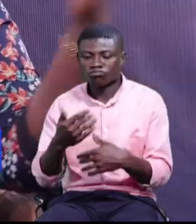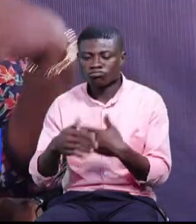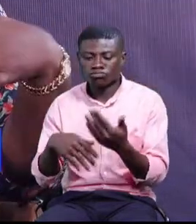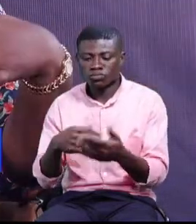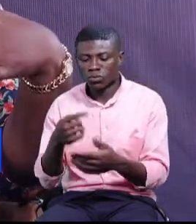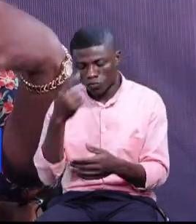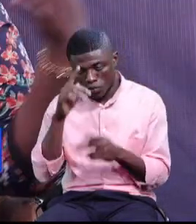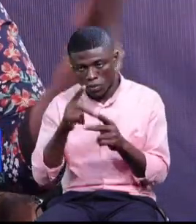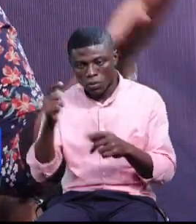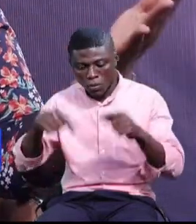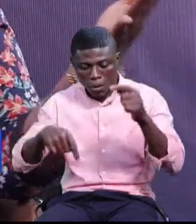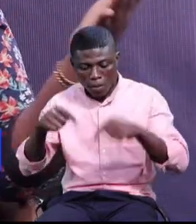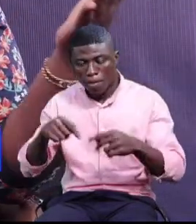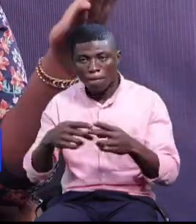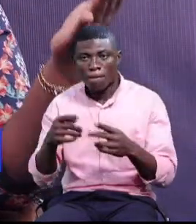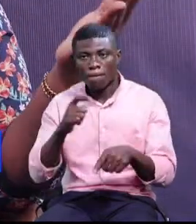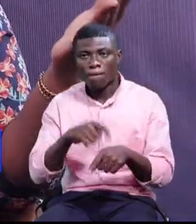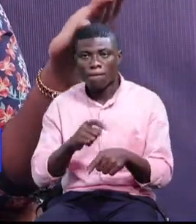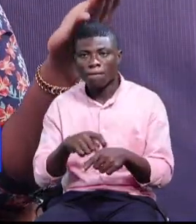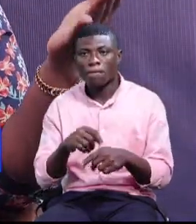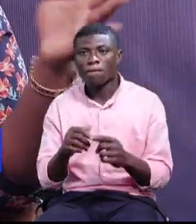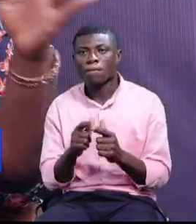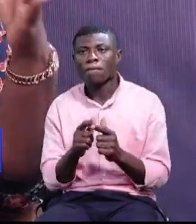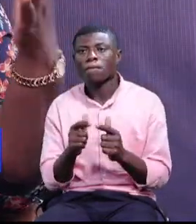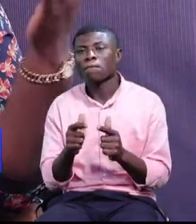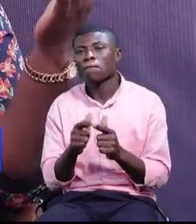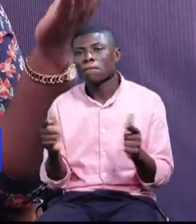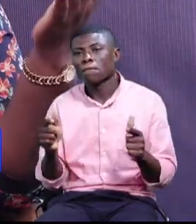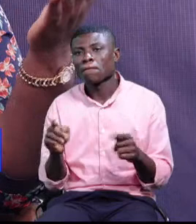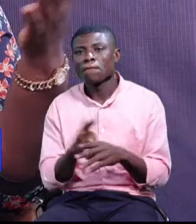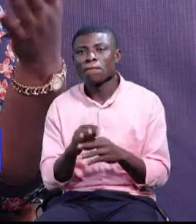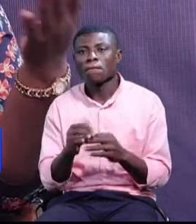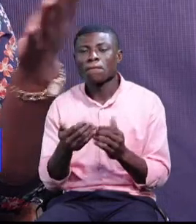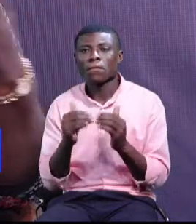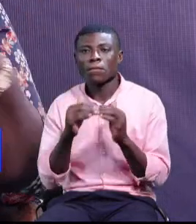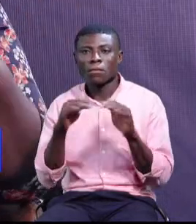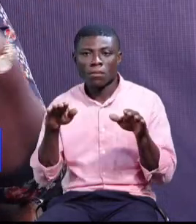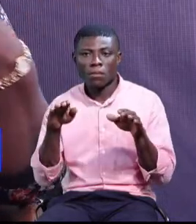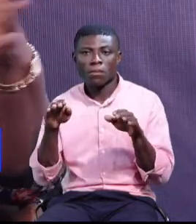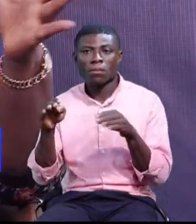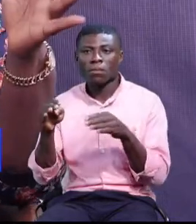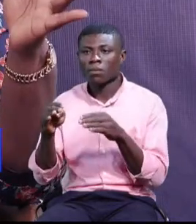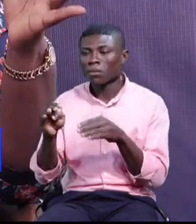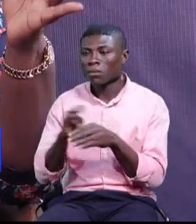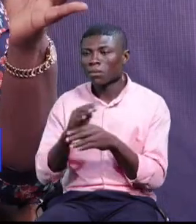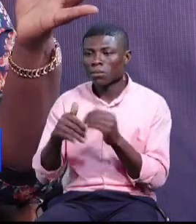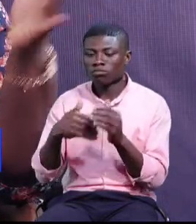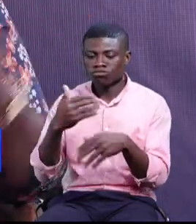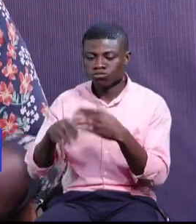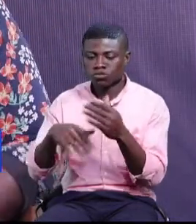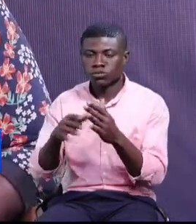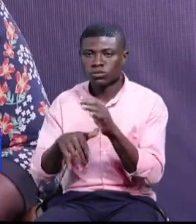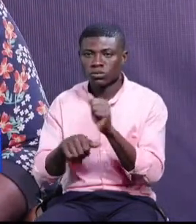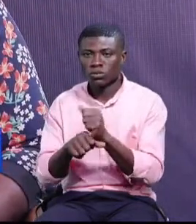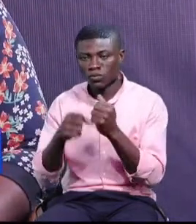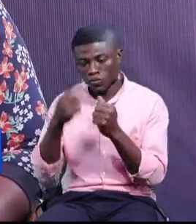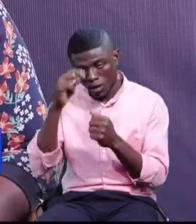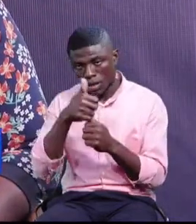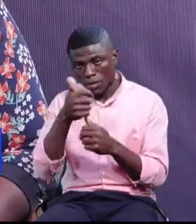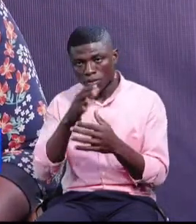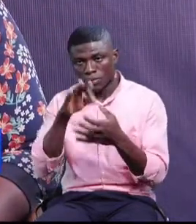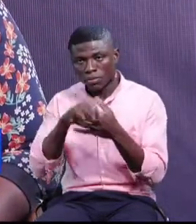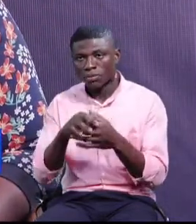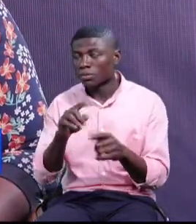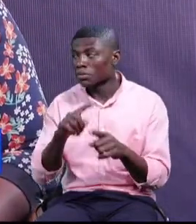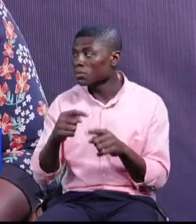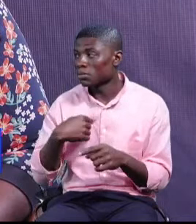for investors to come in when it is a bigger business. If it's a limited liability, then you can float shares for others to come in. I